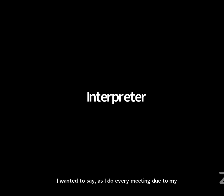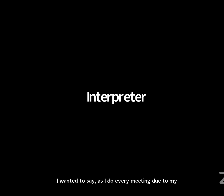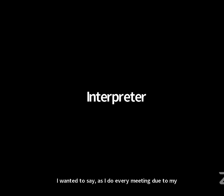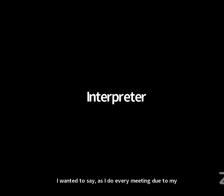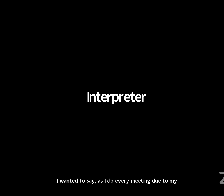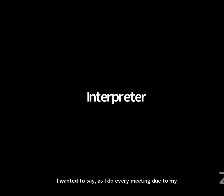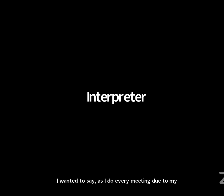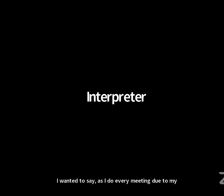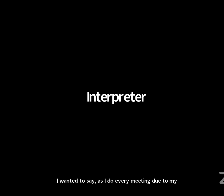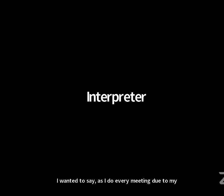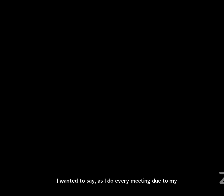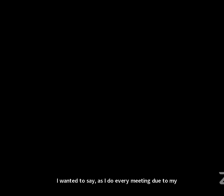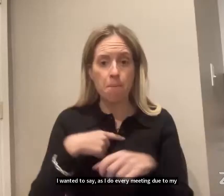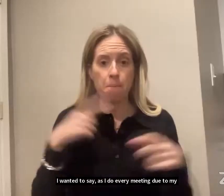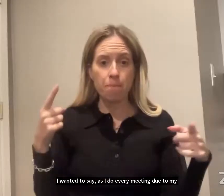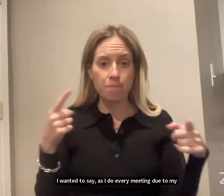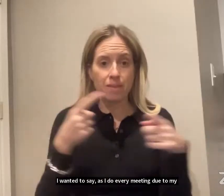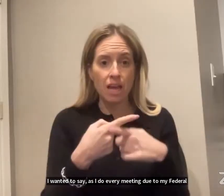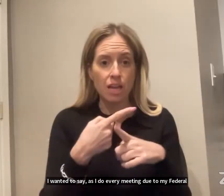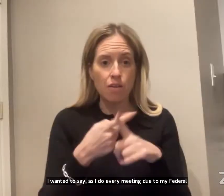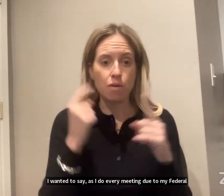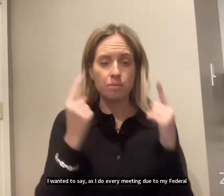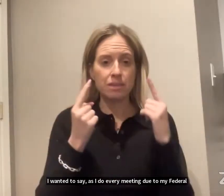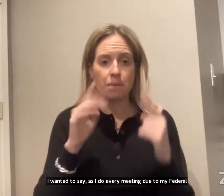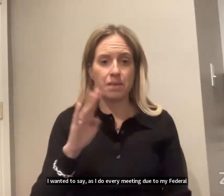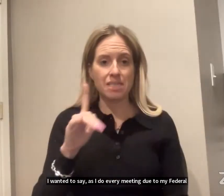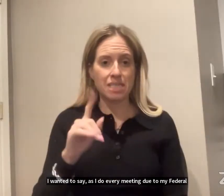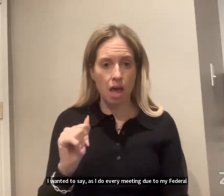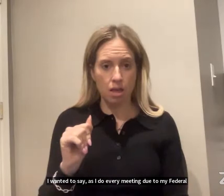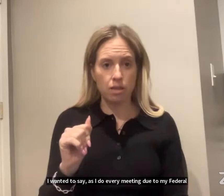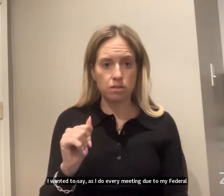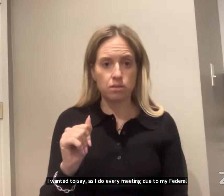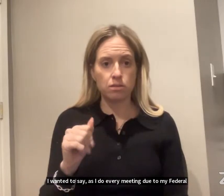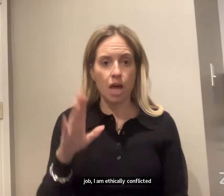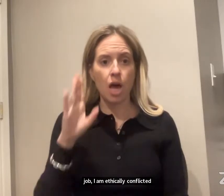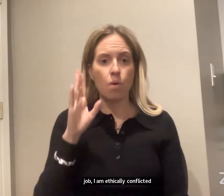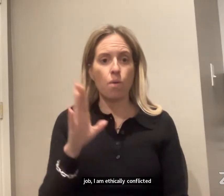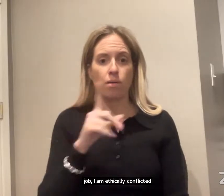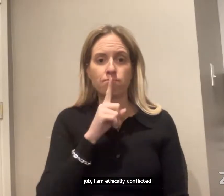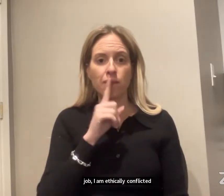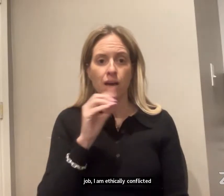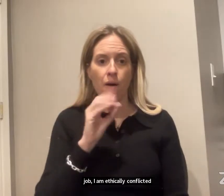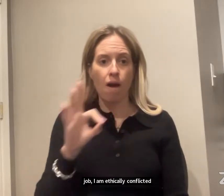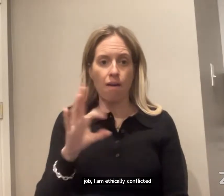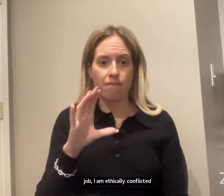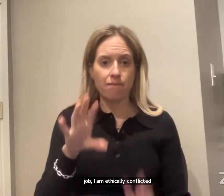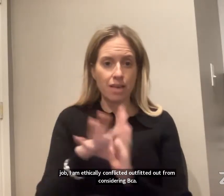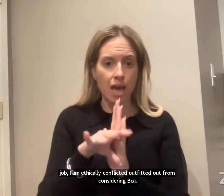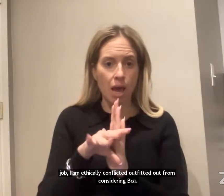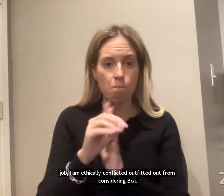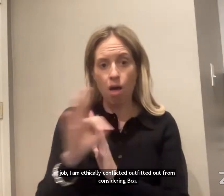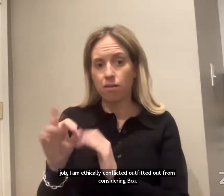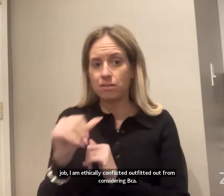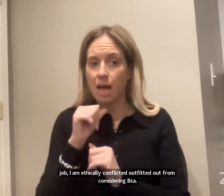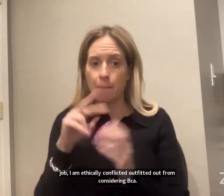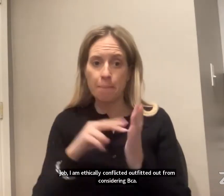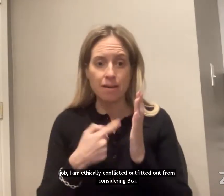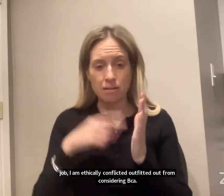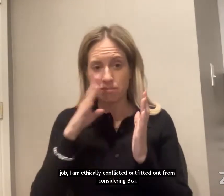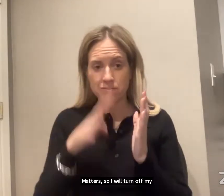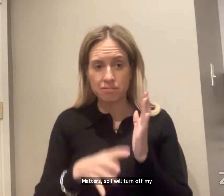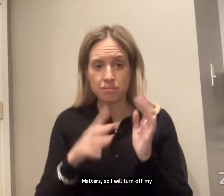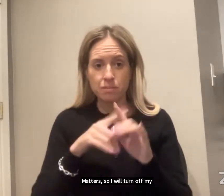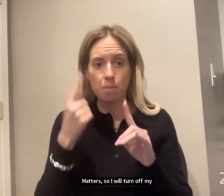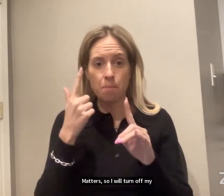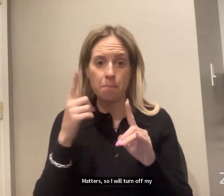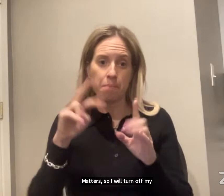am ethically conflicted out from considering BZA matters, so I will turn off my mic and camera. Doesn't mean I'm ignoring anything, it just means I have to stay